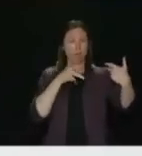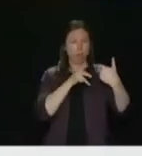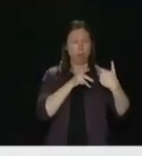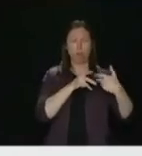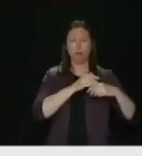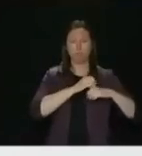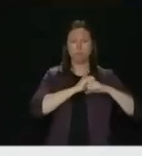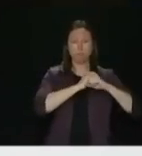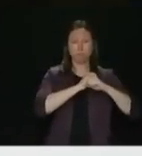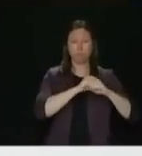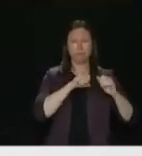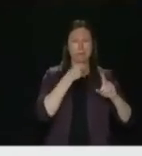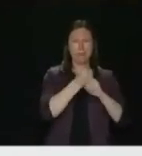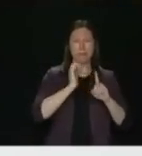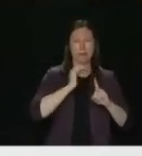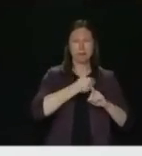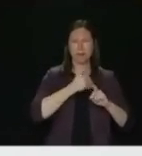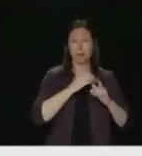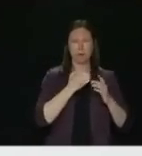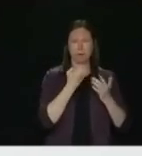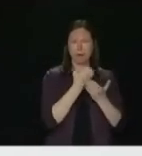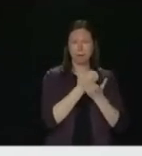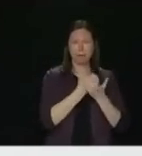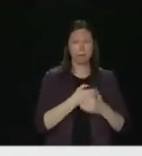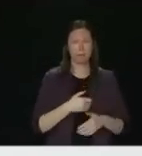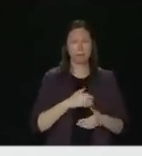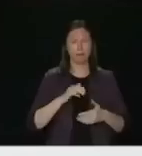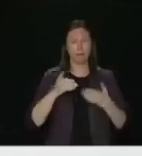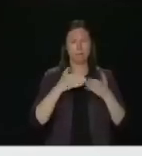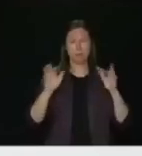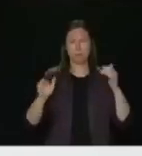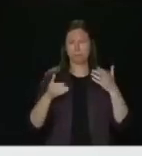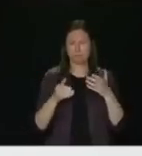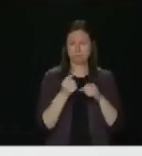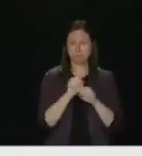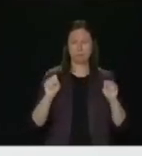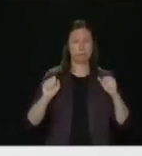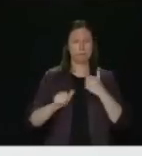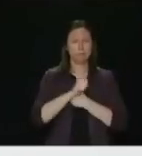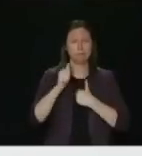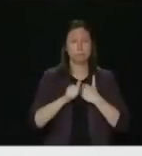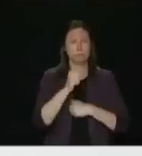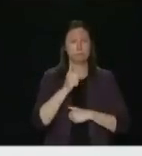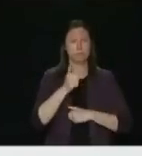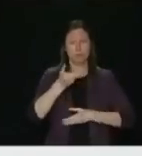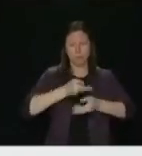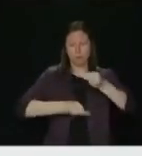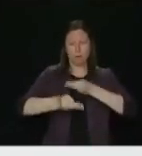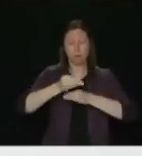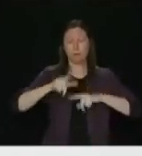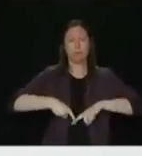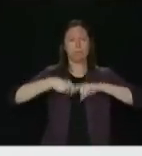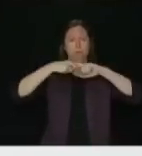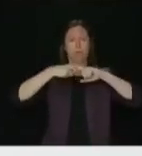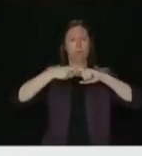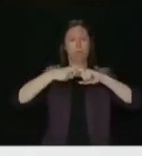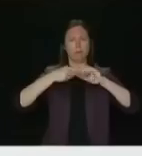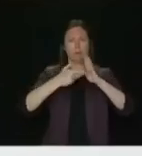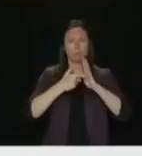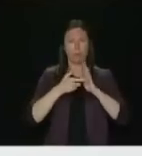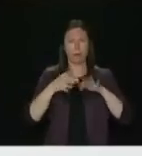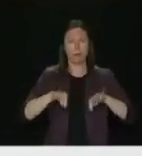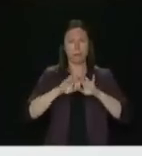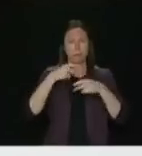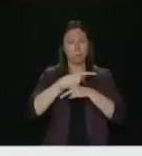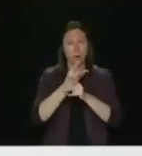economy and endangering public safety. Critical supply chains have been disrupted. This is